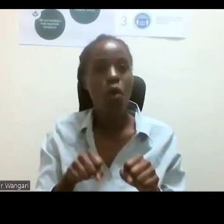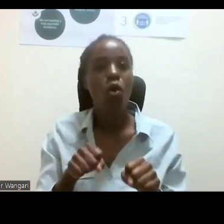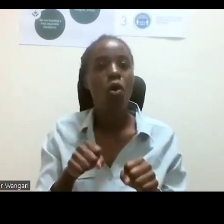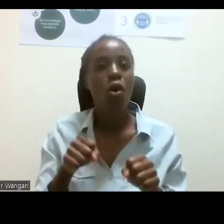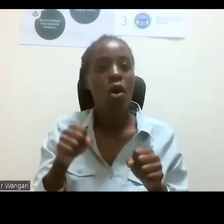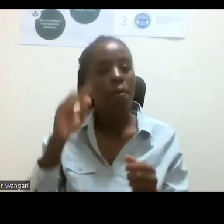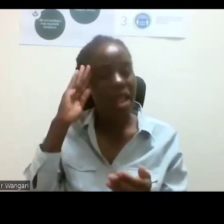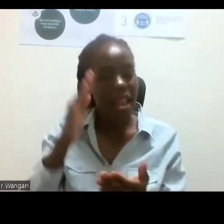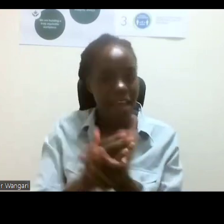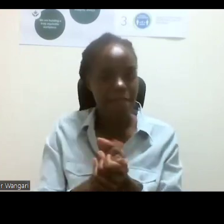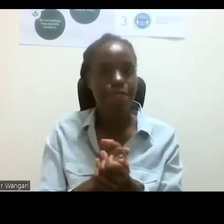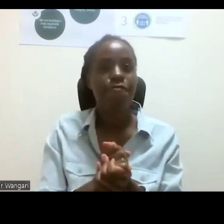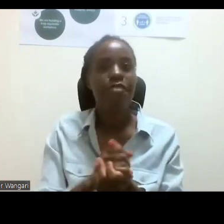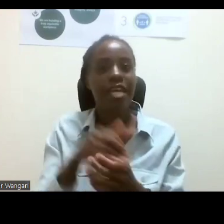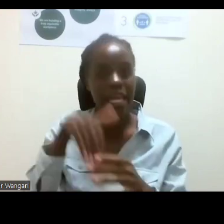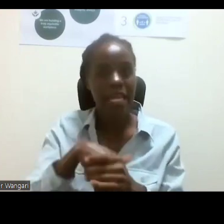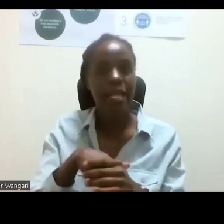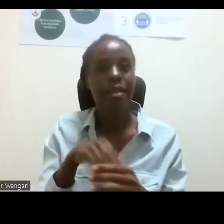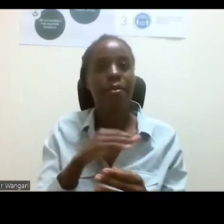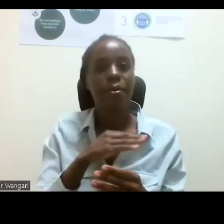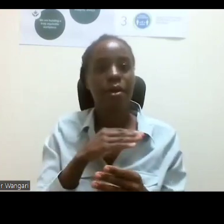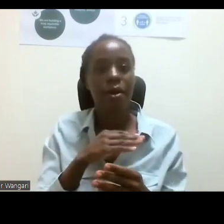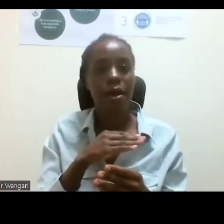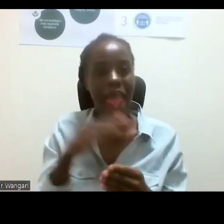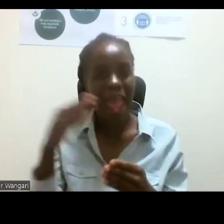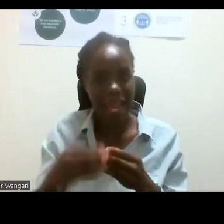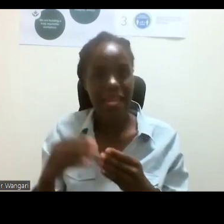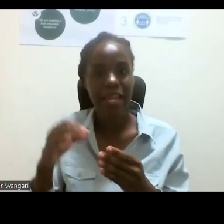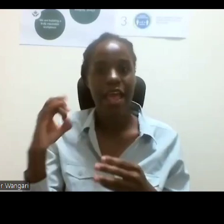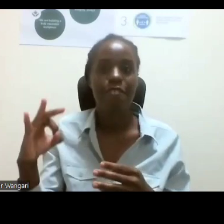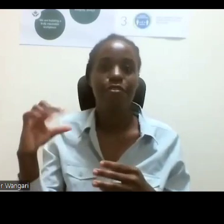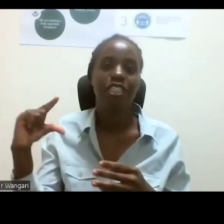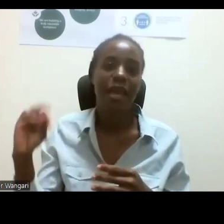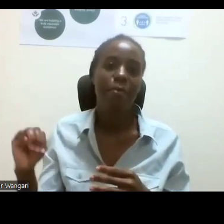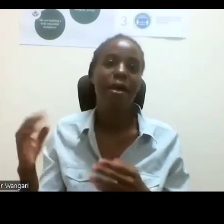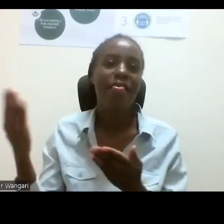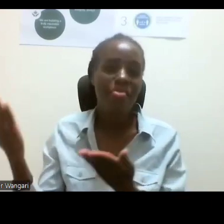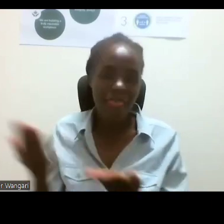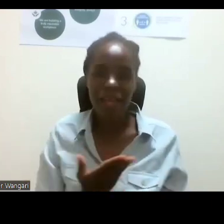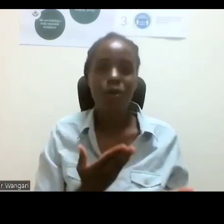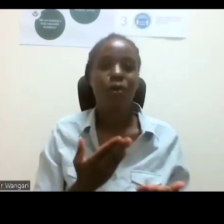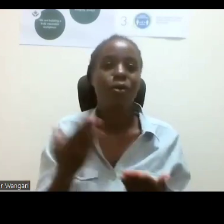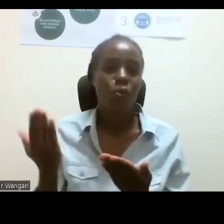very welcome to you, Madam Bernadette Luluju.